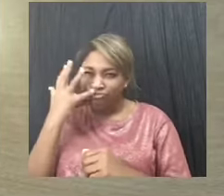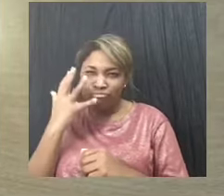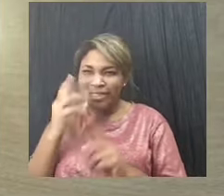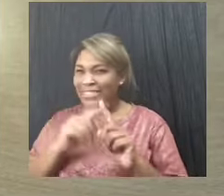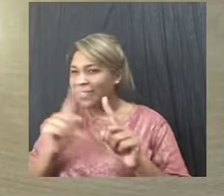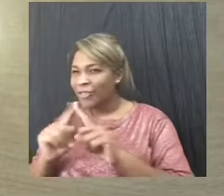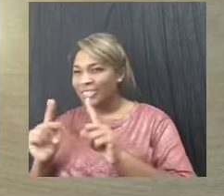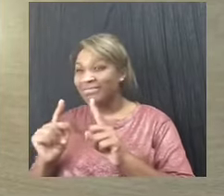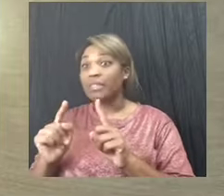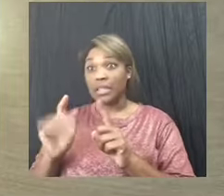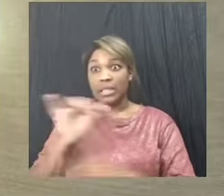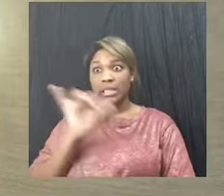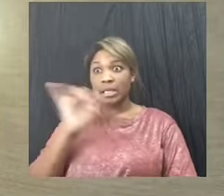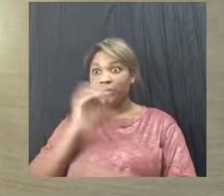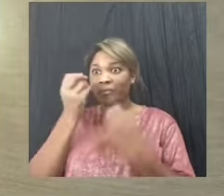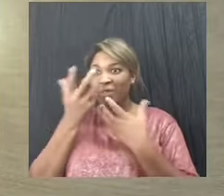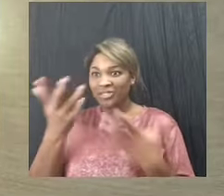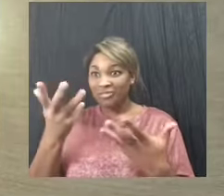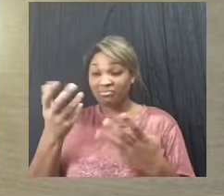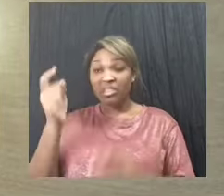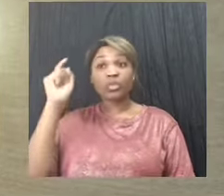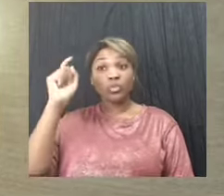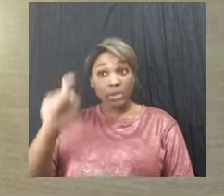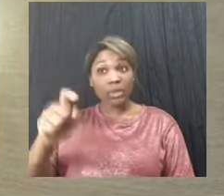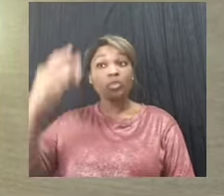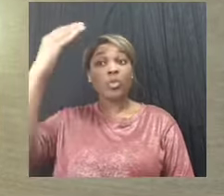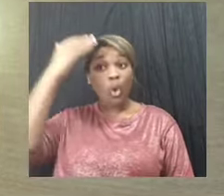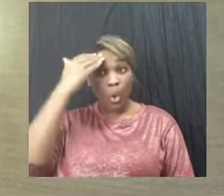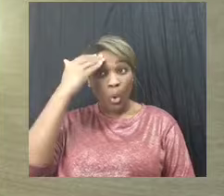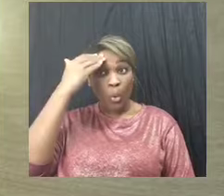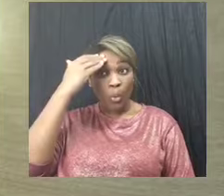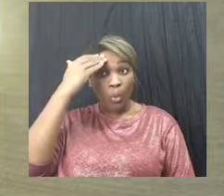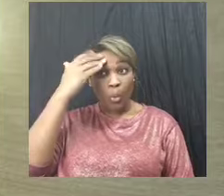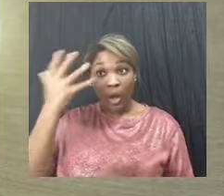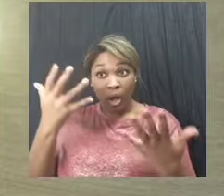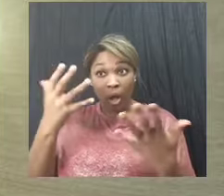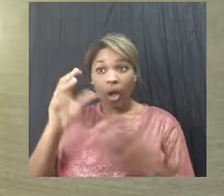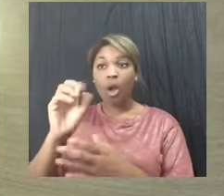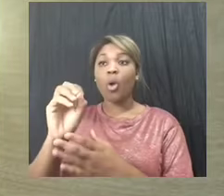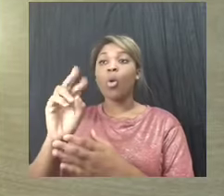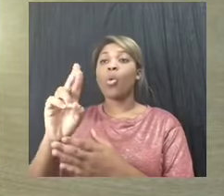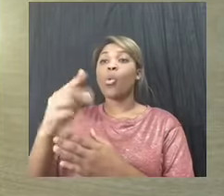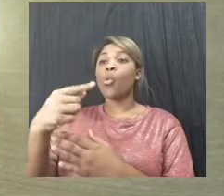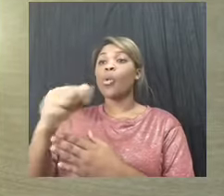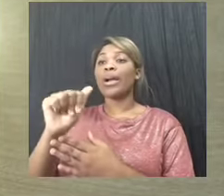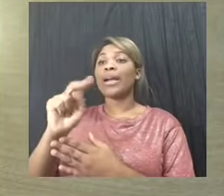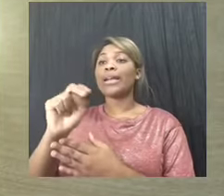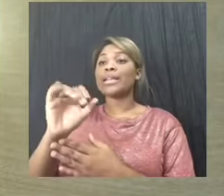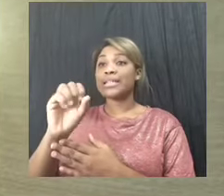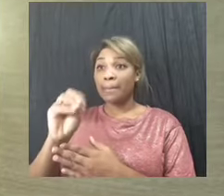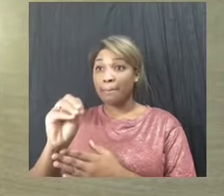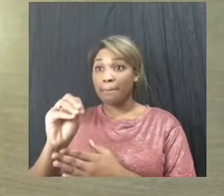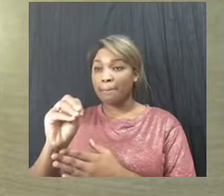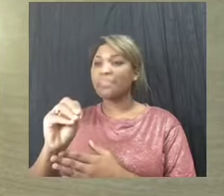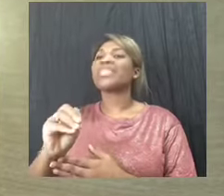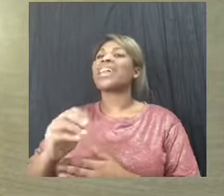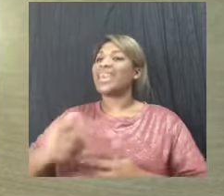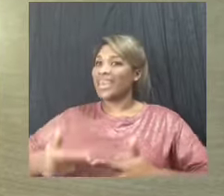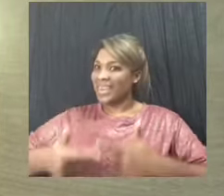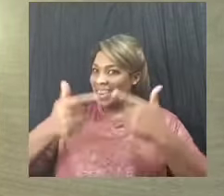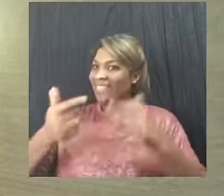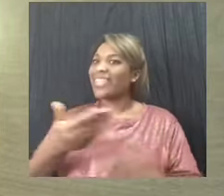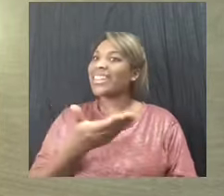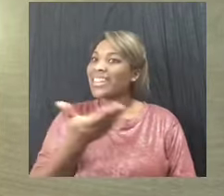same information. You're going to need to know that an organism is a living thing. You're going to